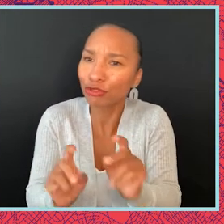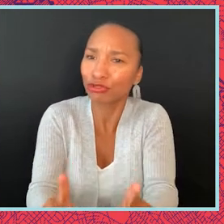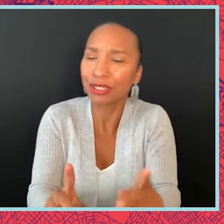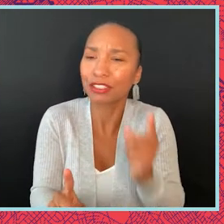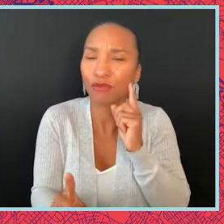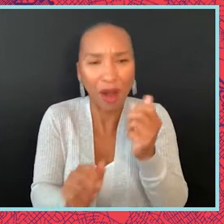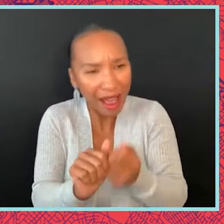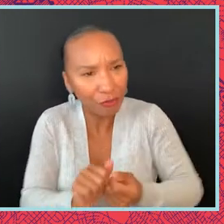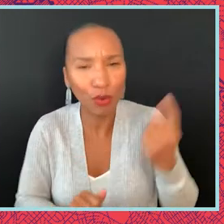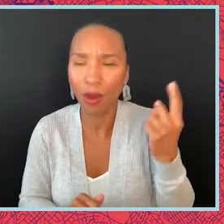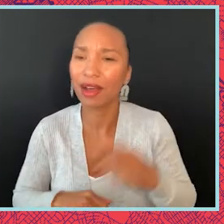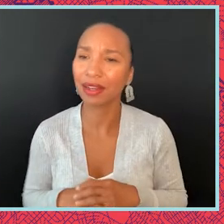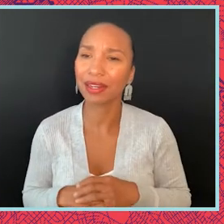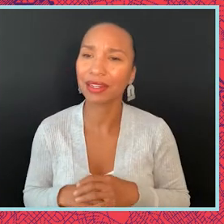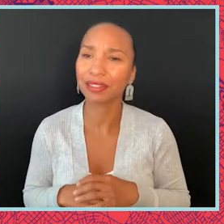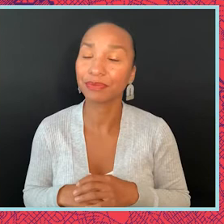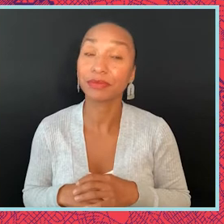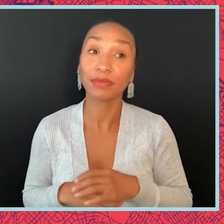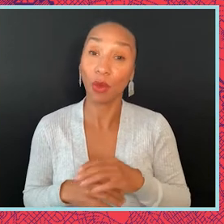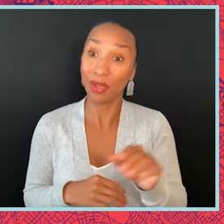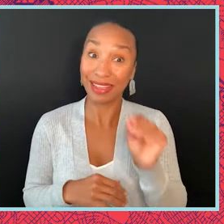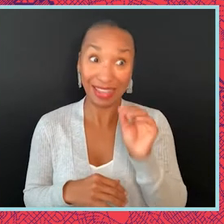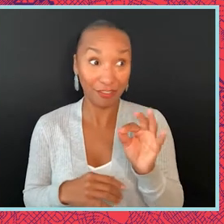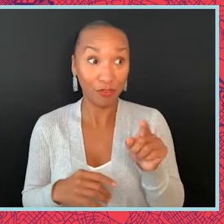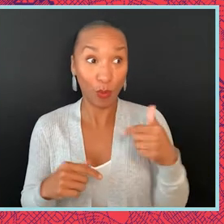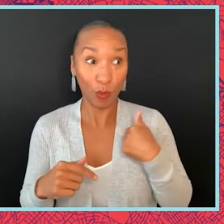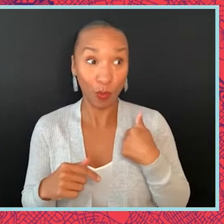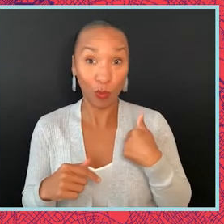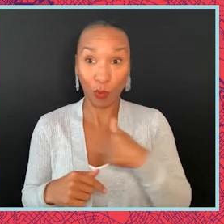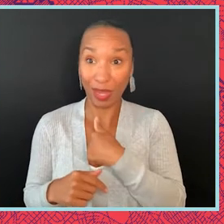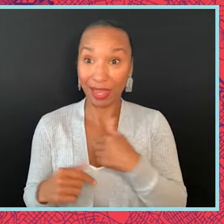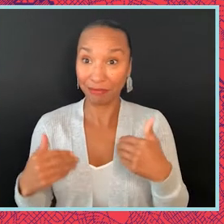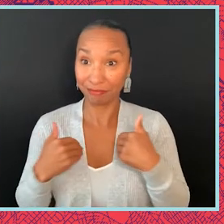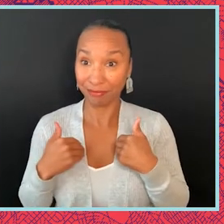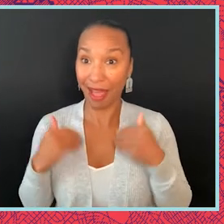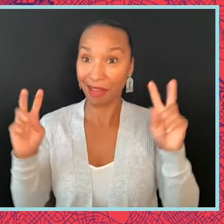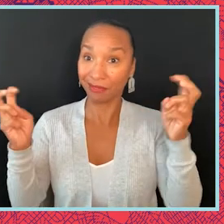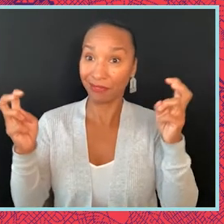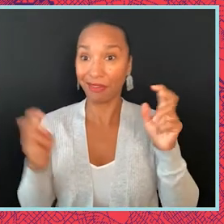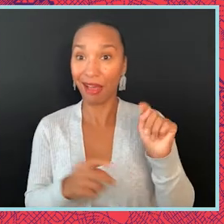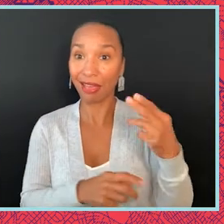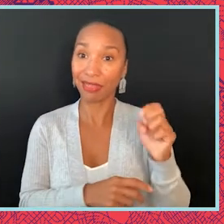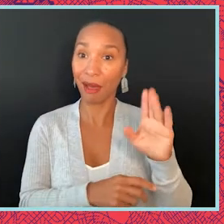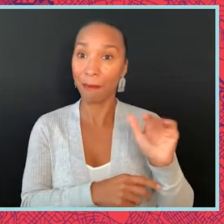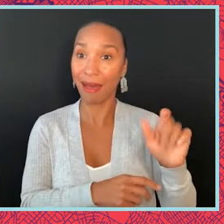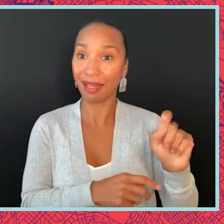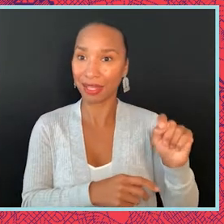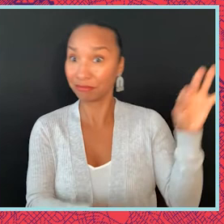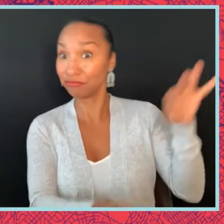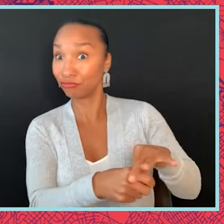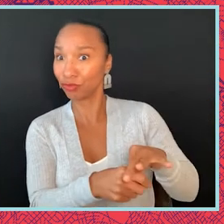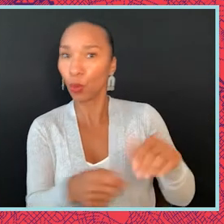opportunity for everyone. And so, you know, if we have the ballot, then we can do the things that the majority